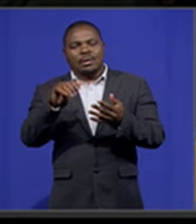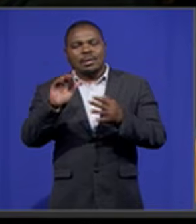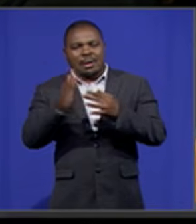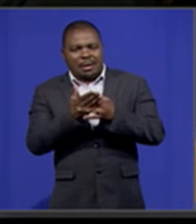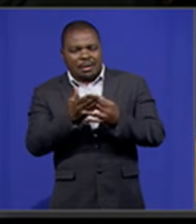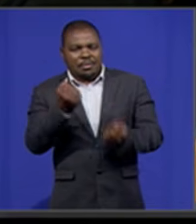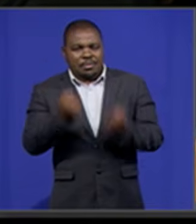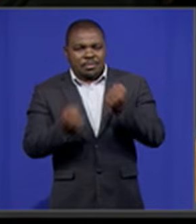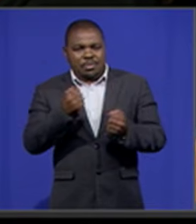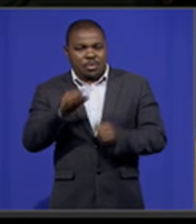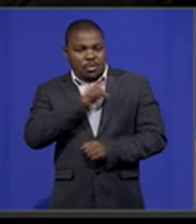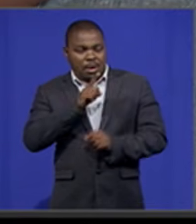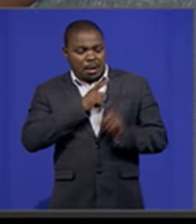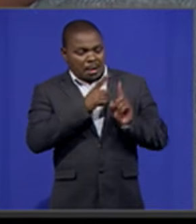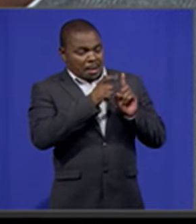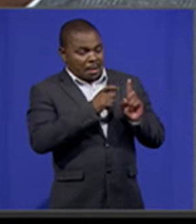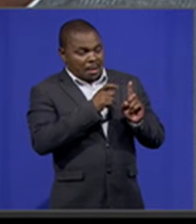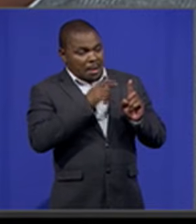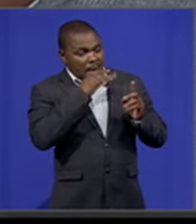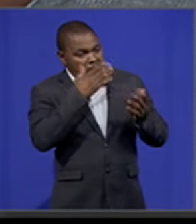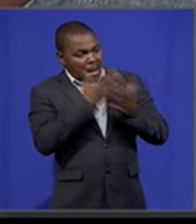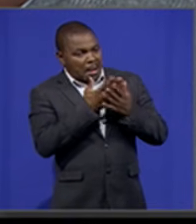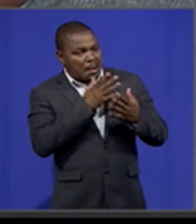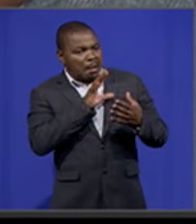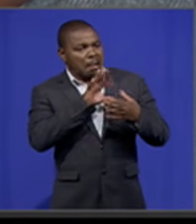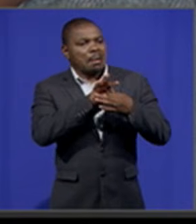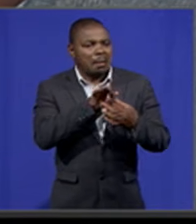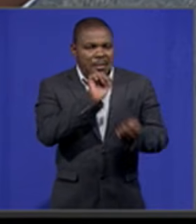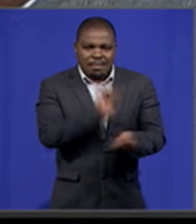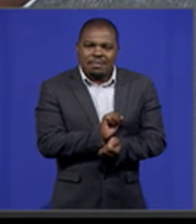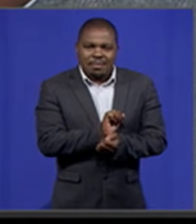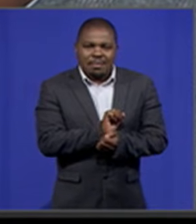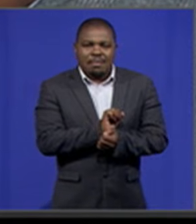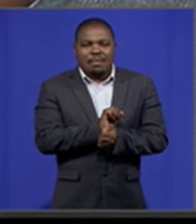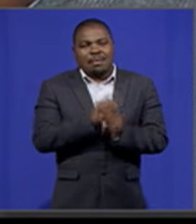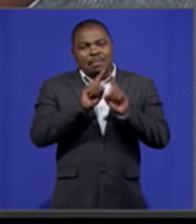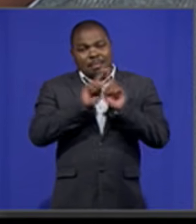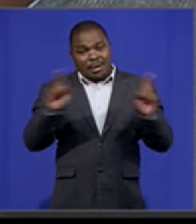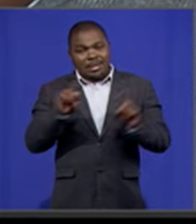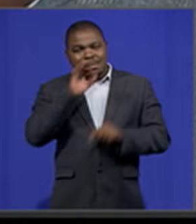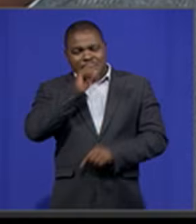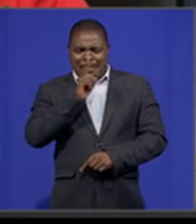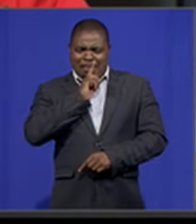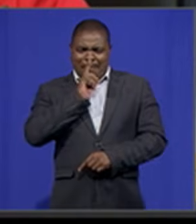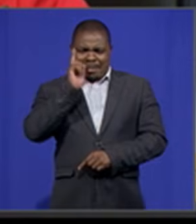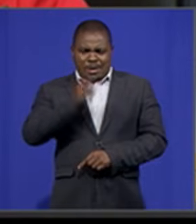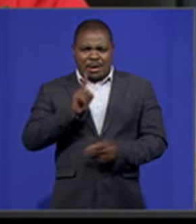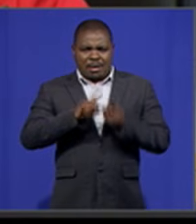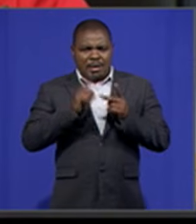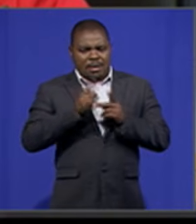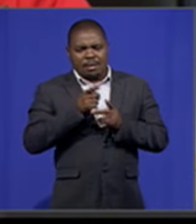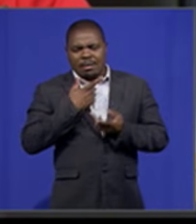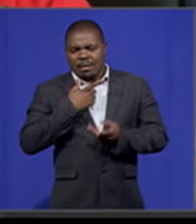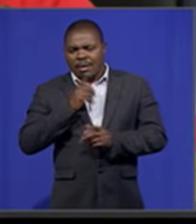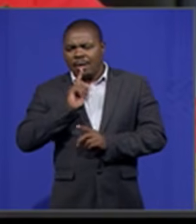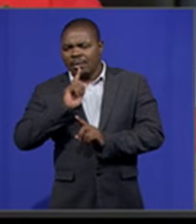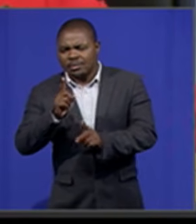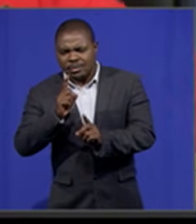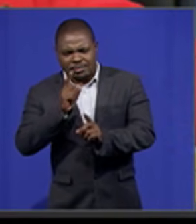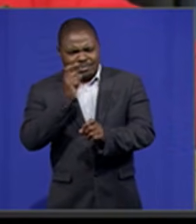dipotšišo tšeo di ka dirago gore motho a golegwe e fela gona maatla ao a go fetokelo ya go homola goba go gana go araba